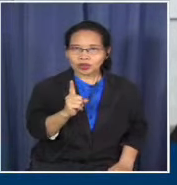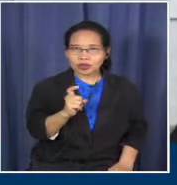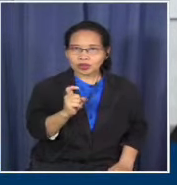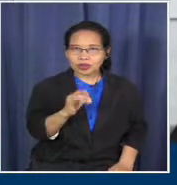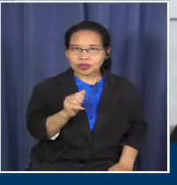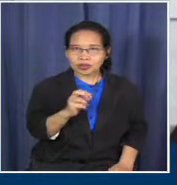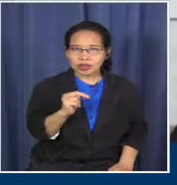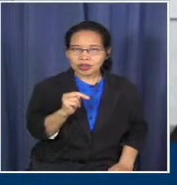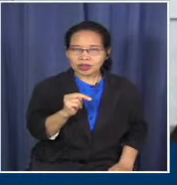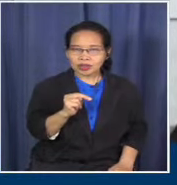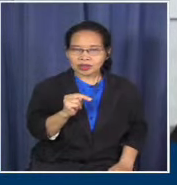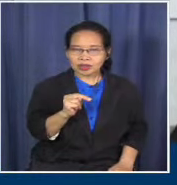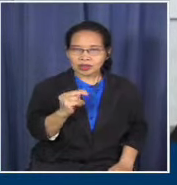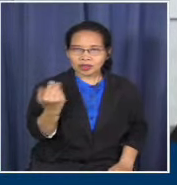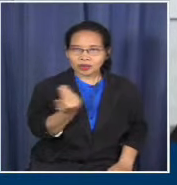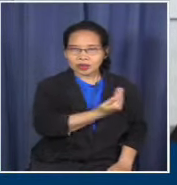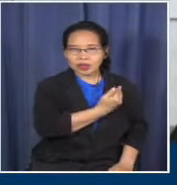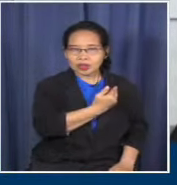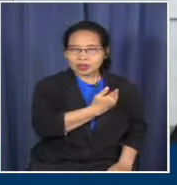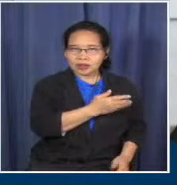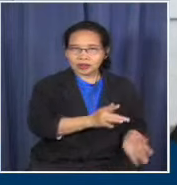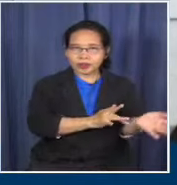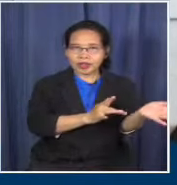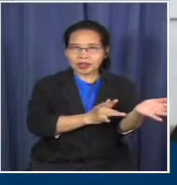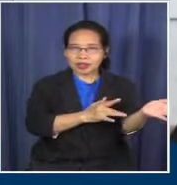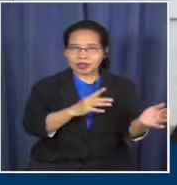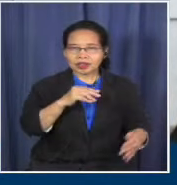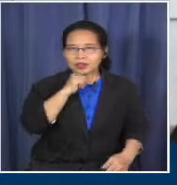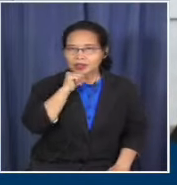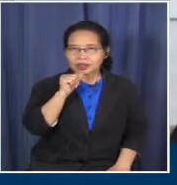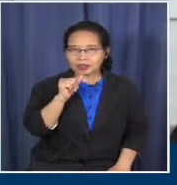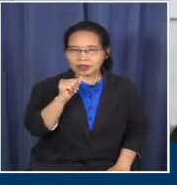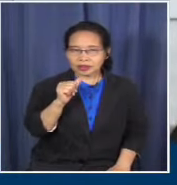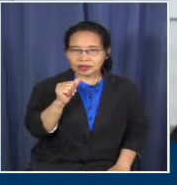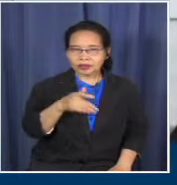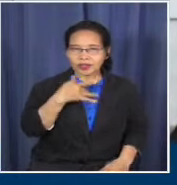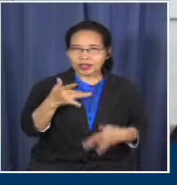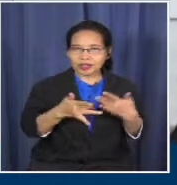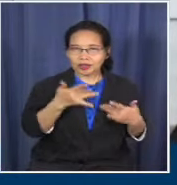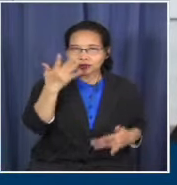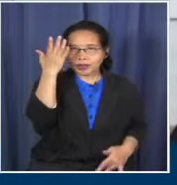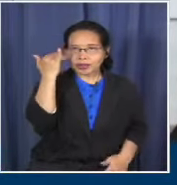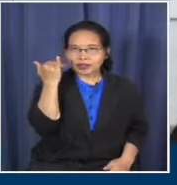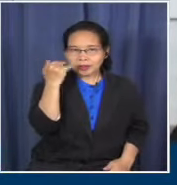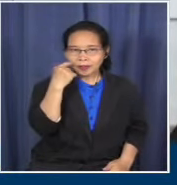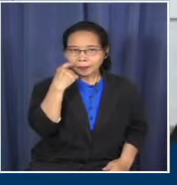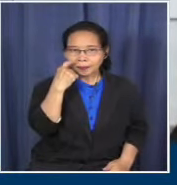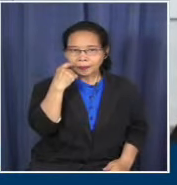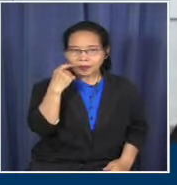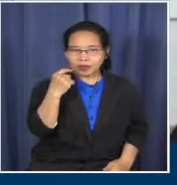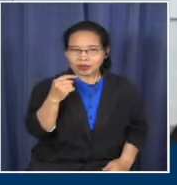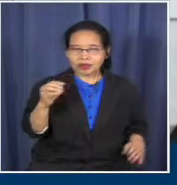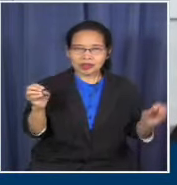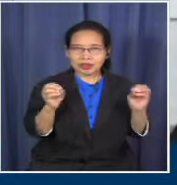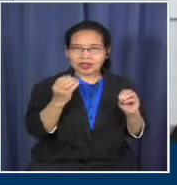You cannot perceive oxygen by our senses only. You will not feel it. Why?